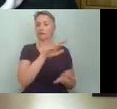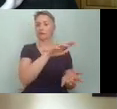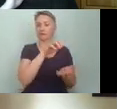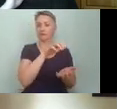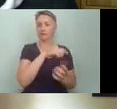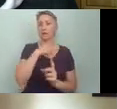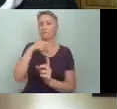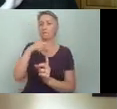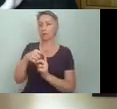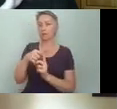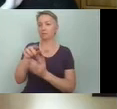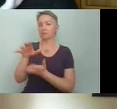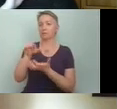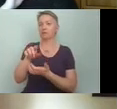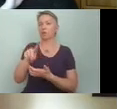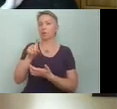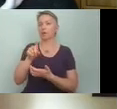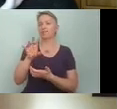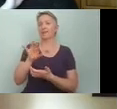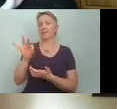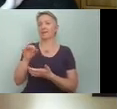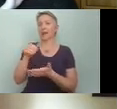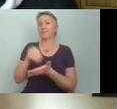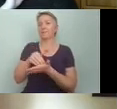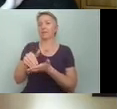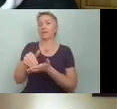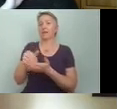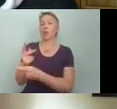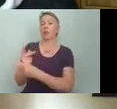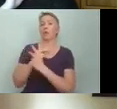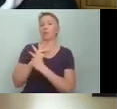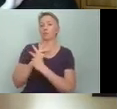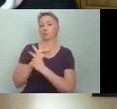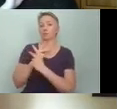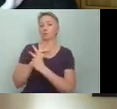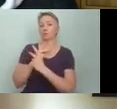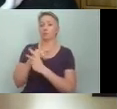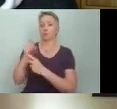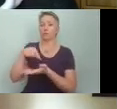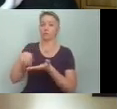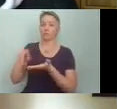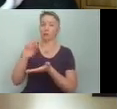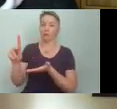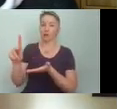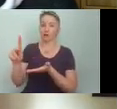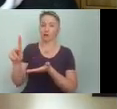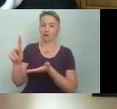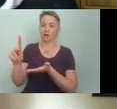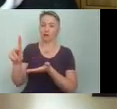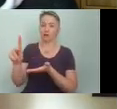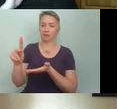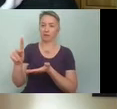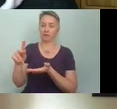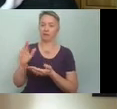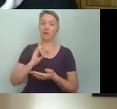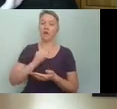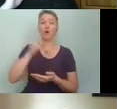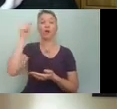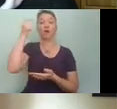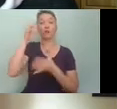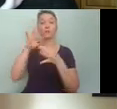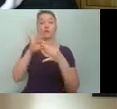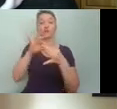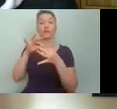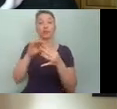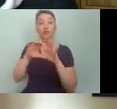another $199 million of loans, which are repayable. Our government relations group is trying to work